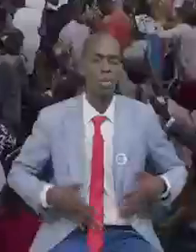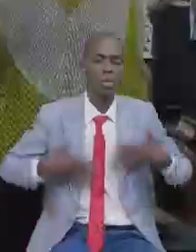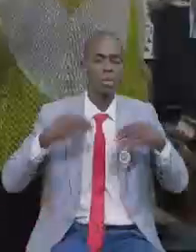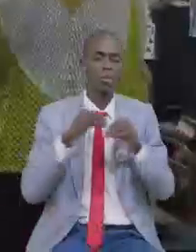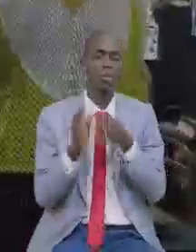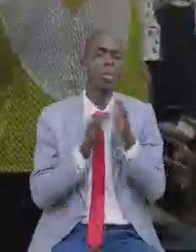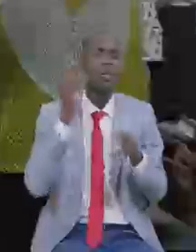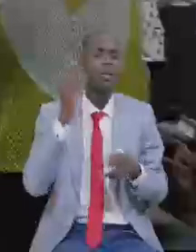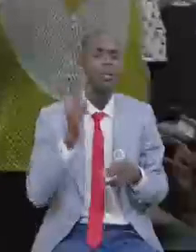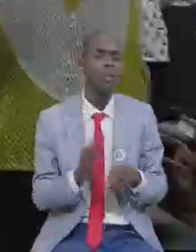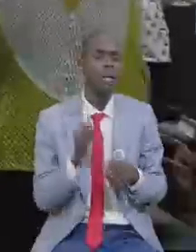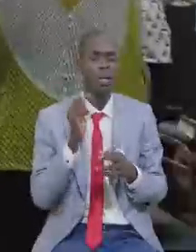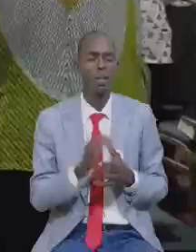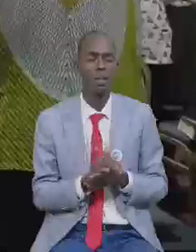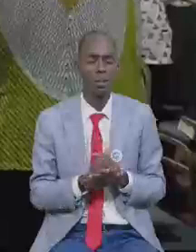Jesus' name.